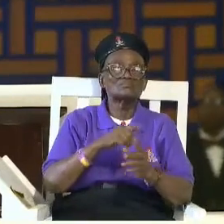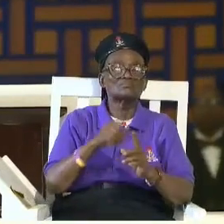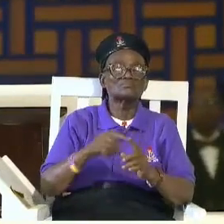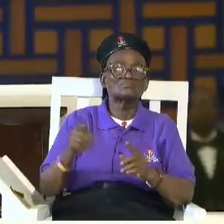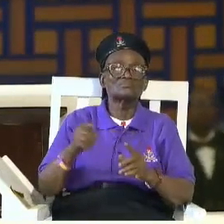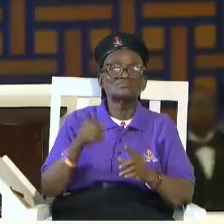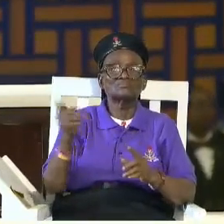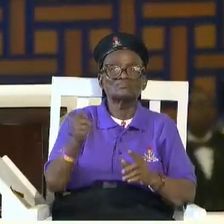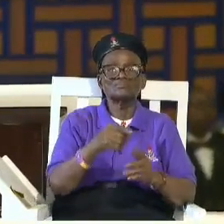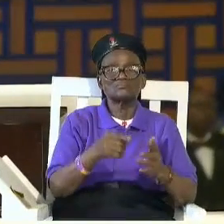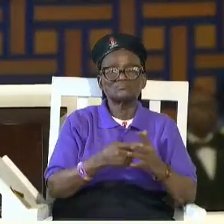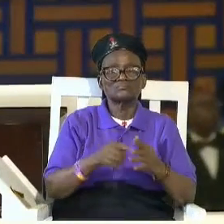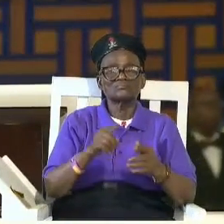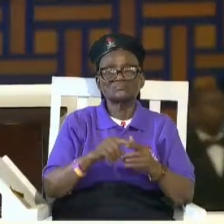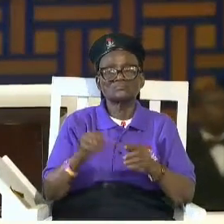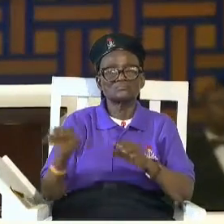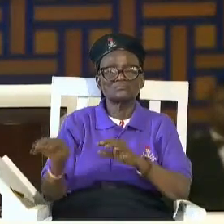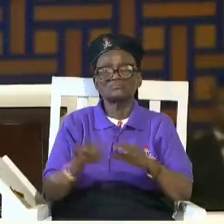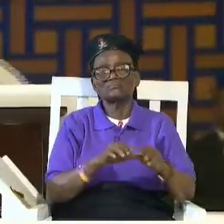this,